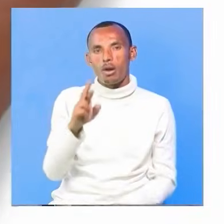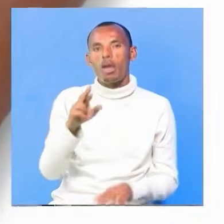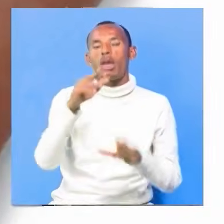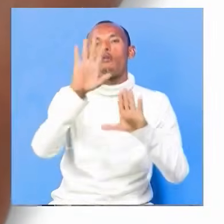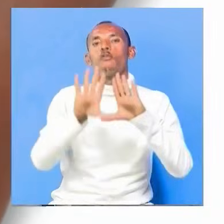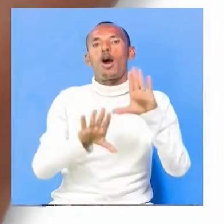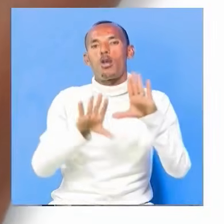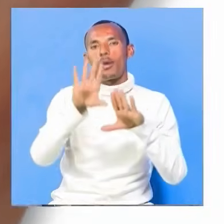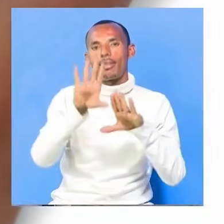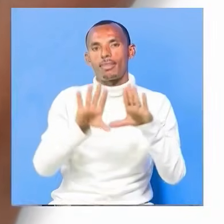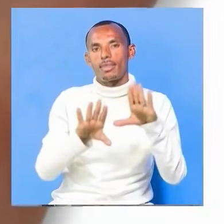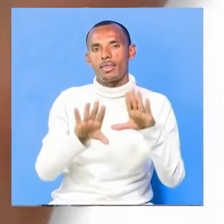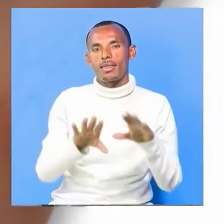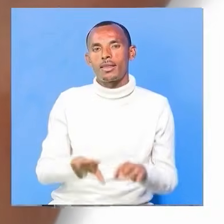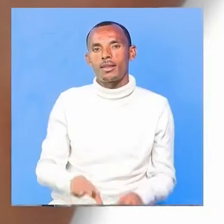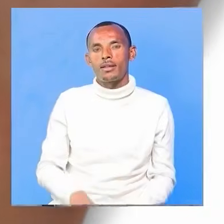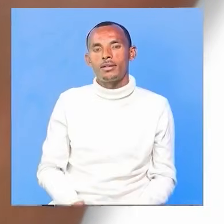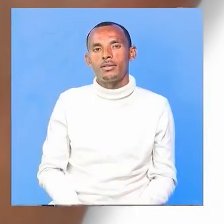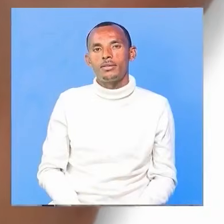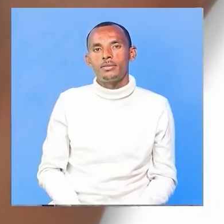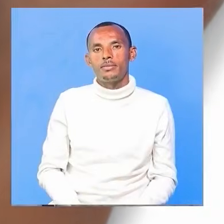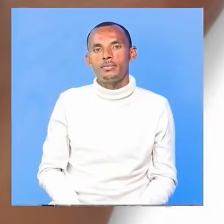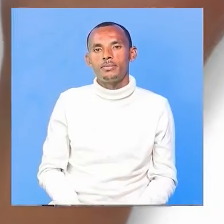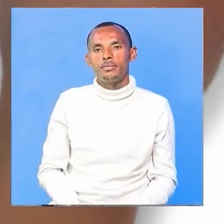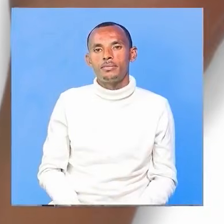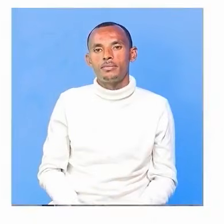or evaluate